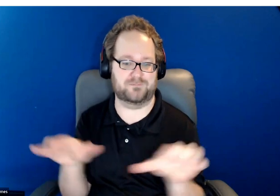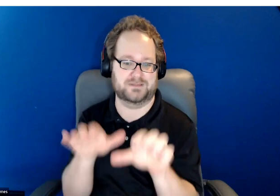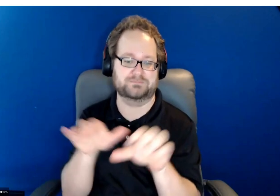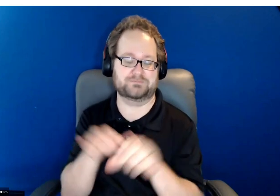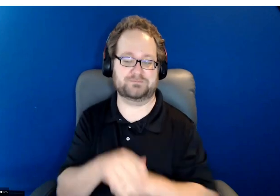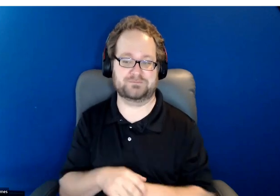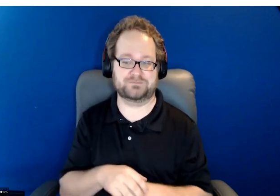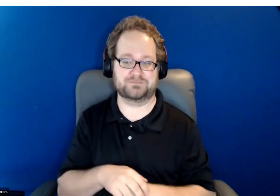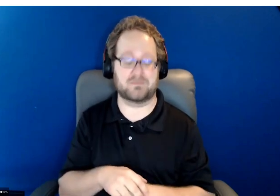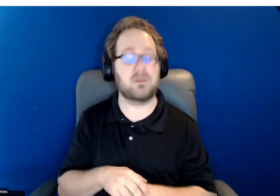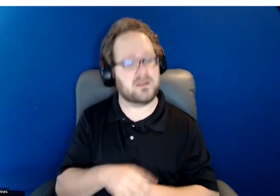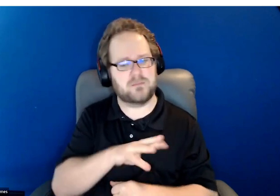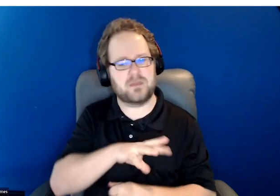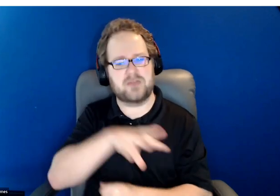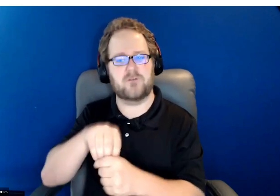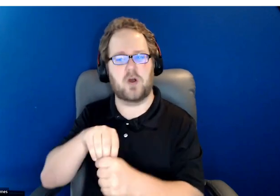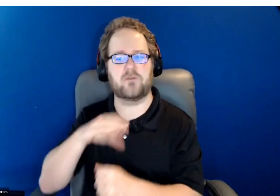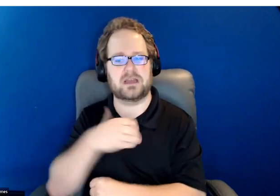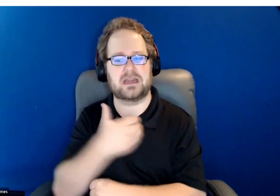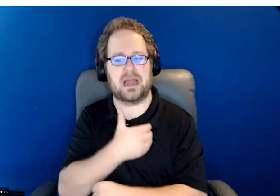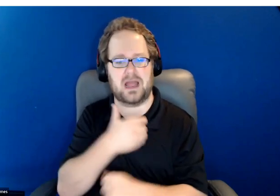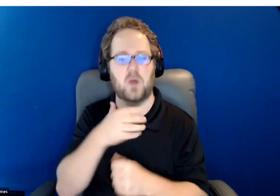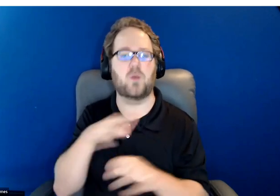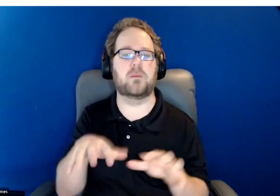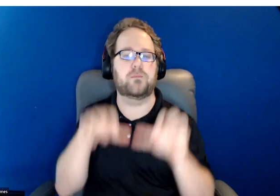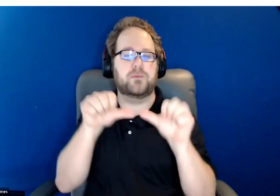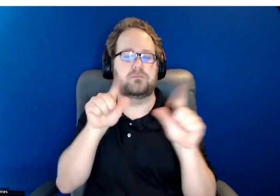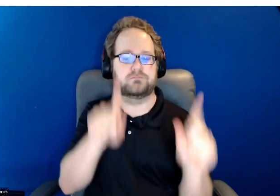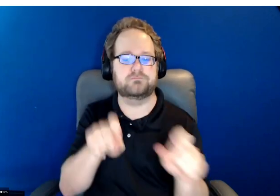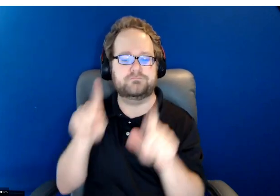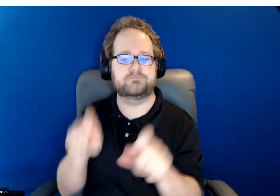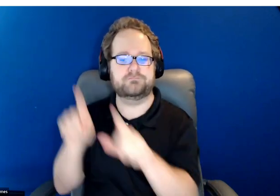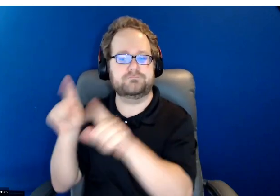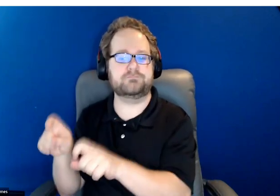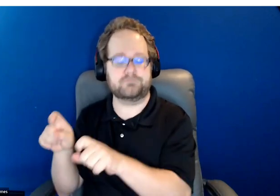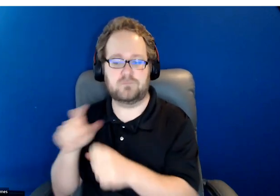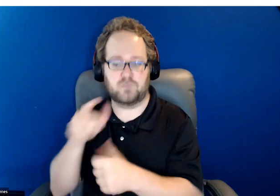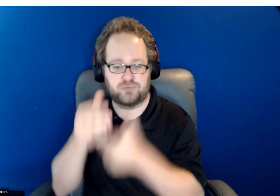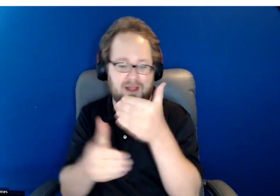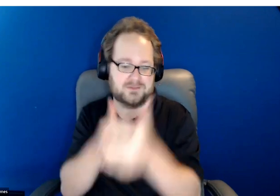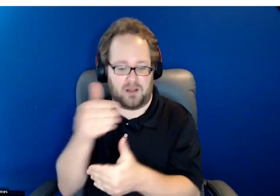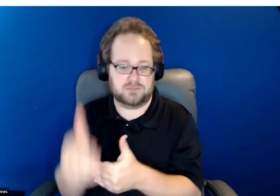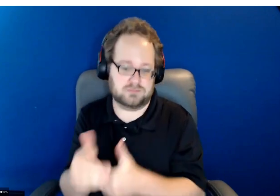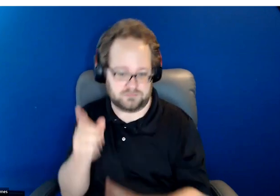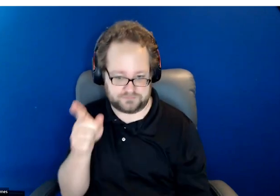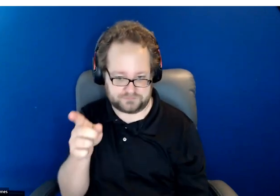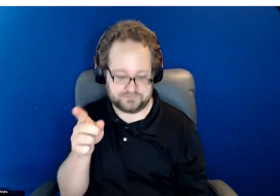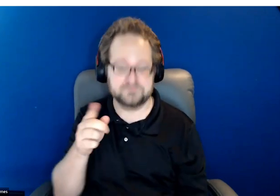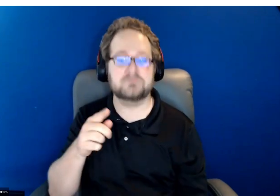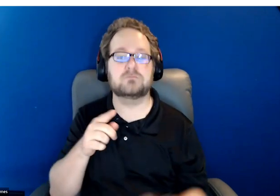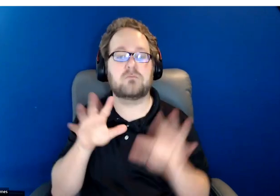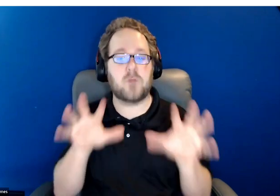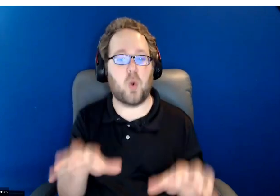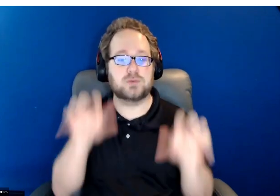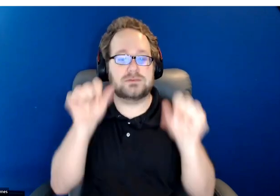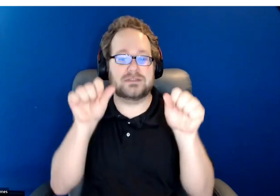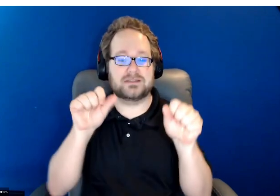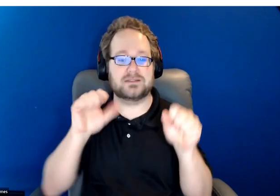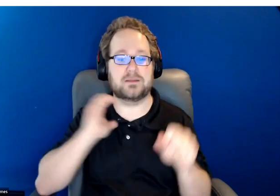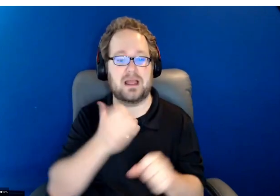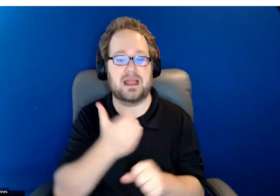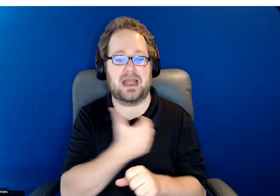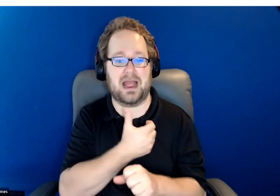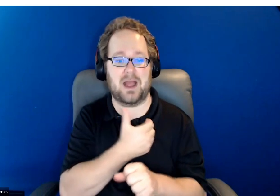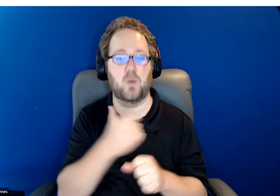States input process hosted by the National Plan on Aging Community Engagement Collaborative. That is hosted